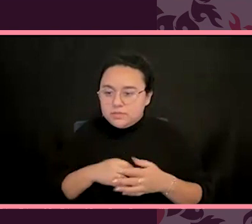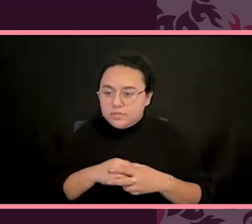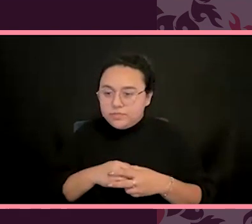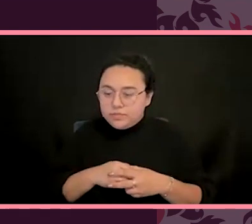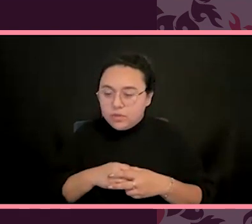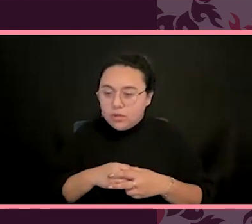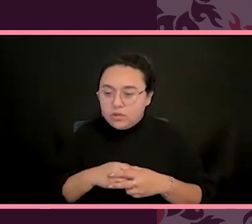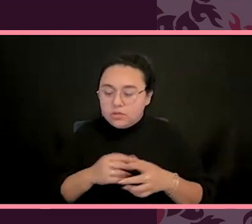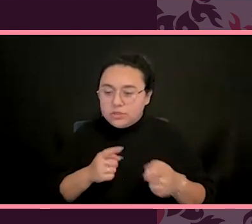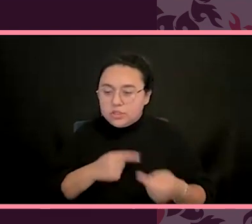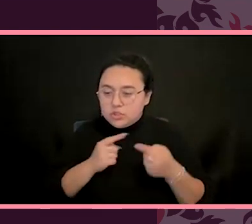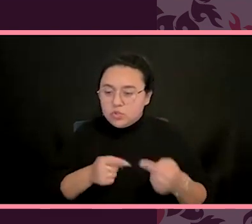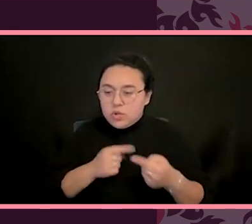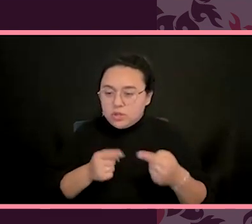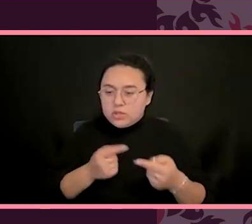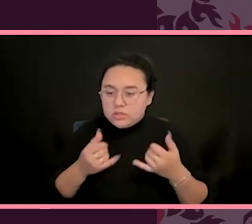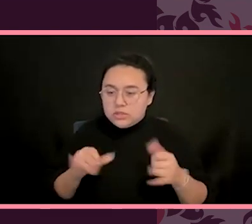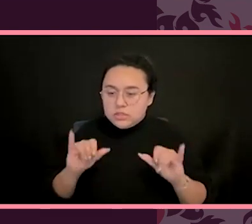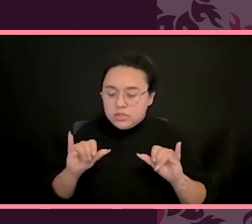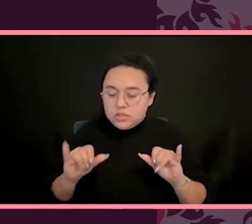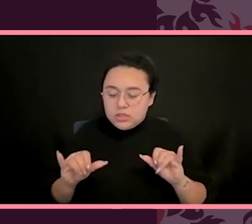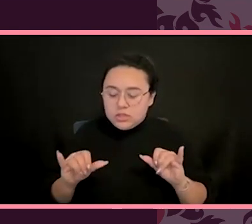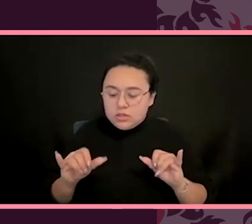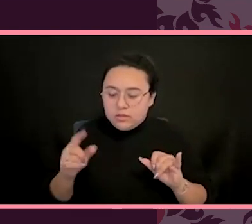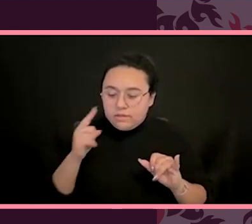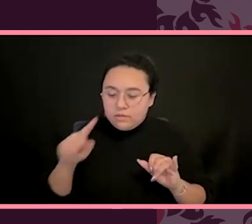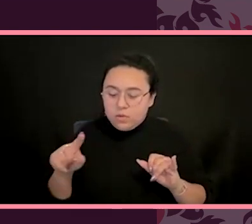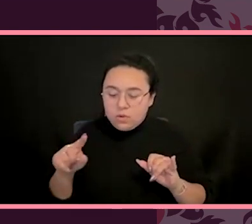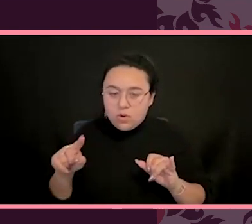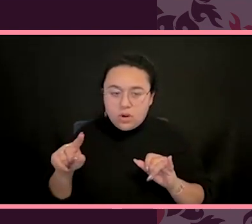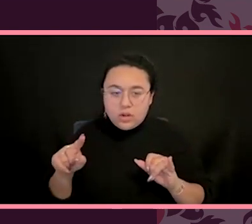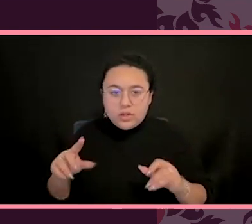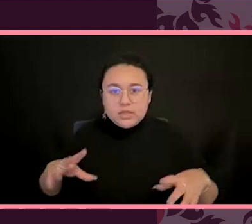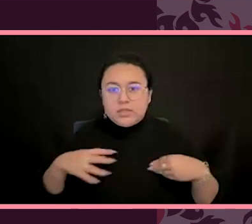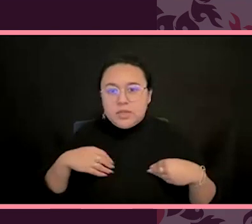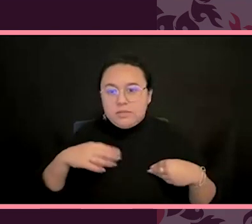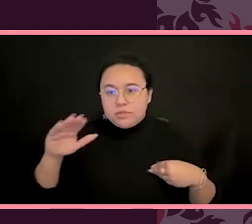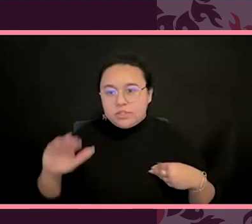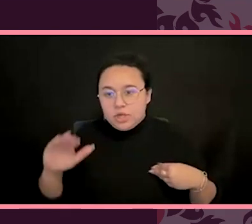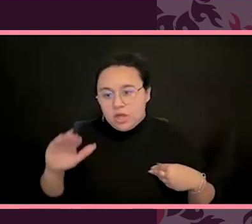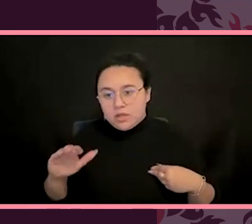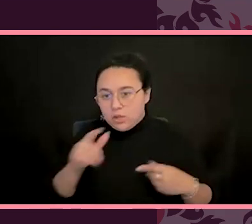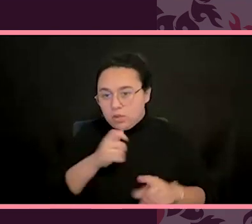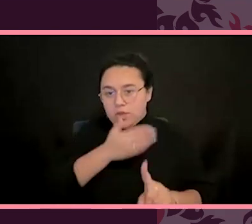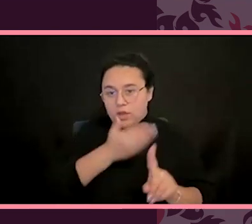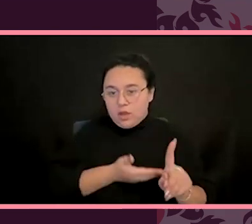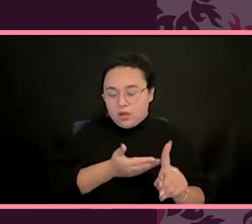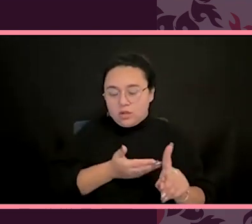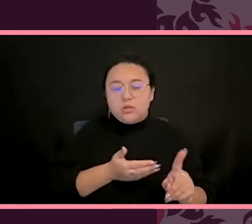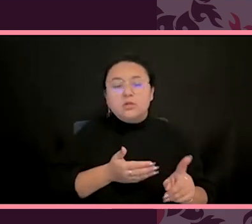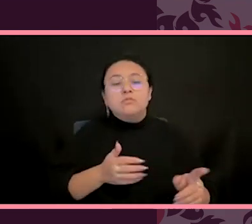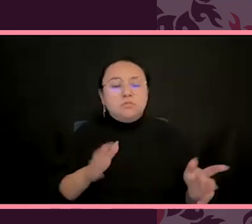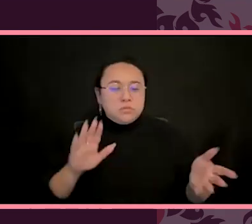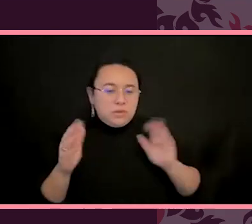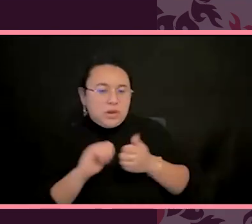They're struggling to accept their child as they are, as opposed to how